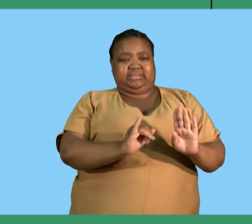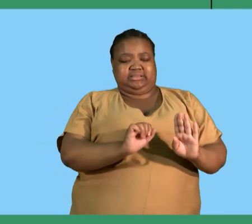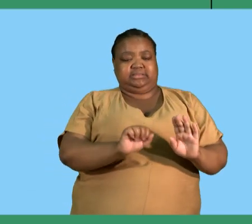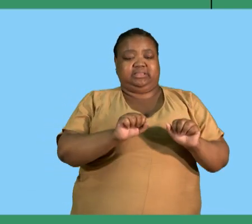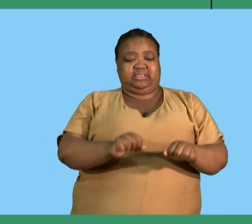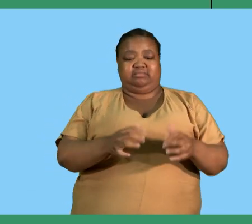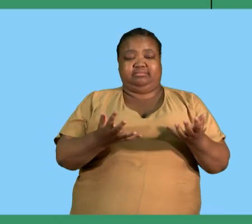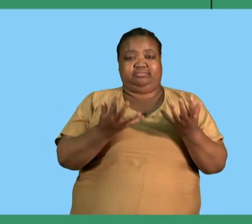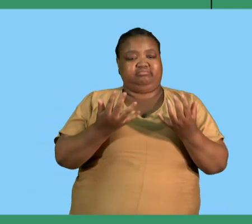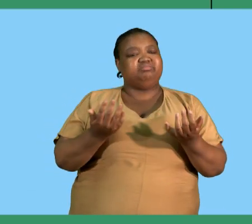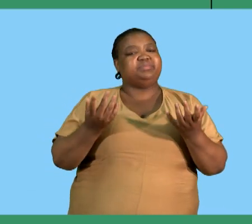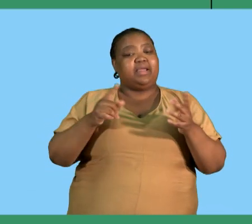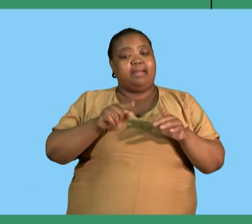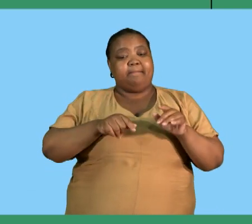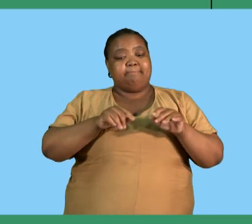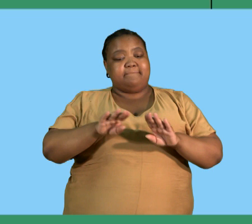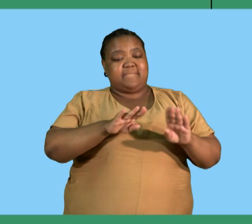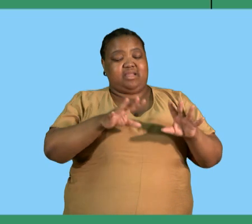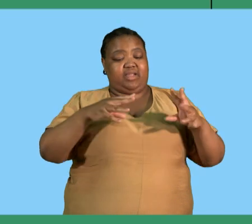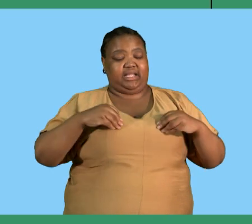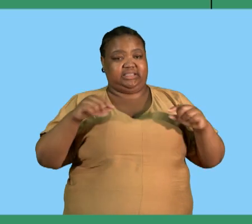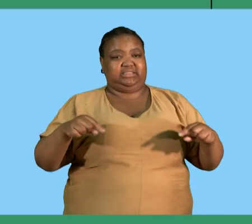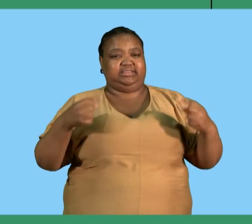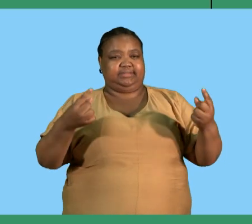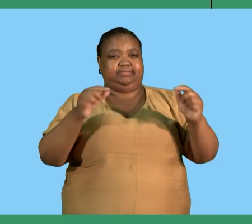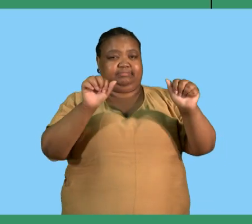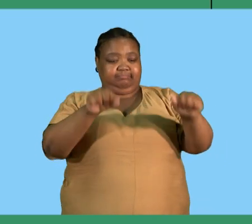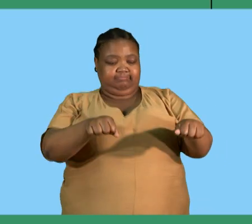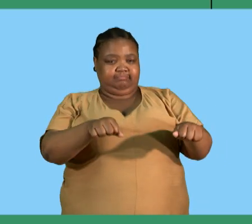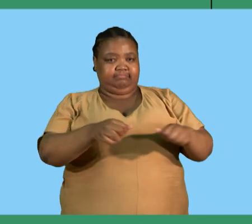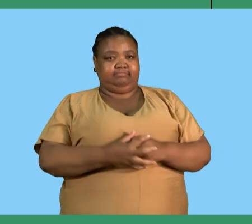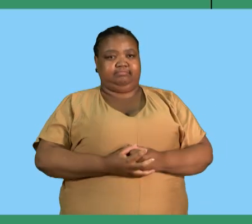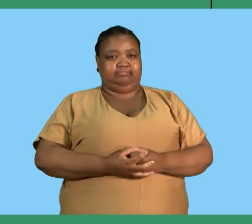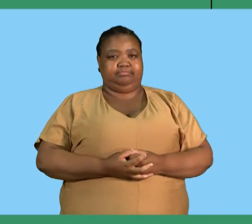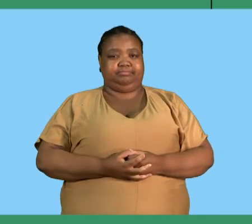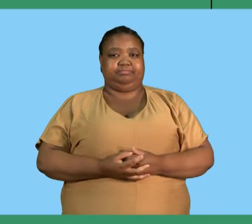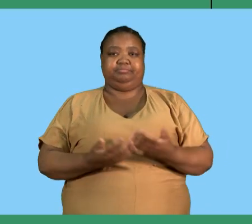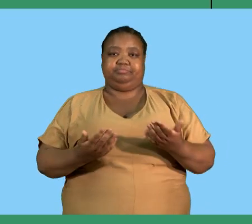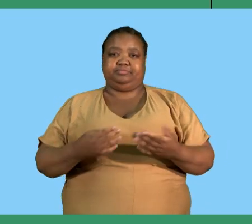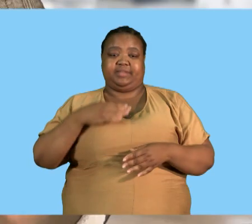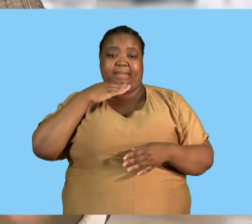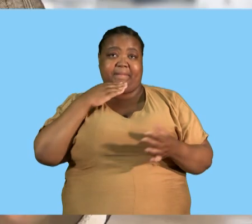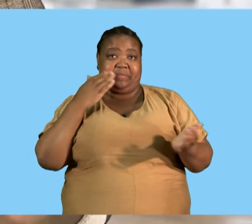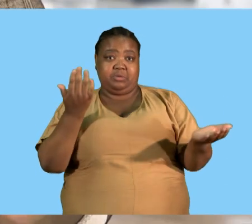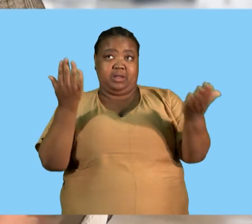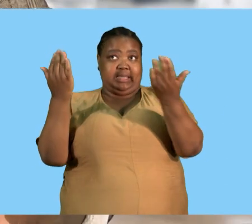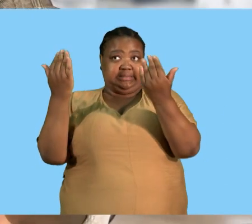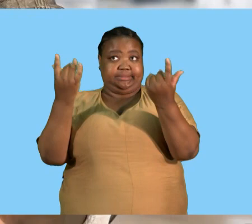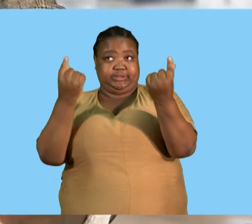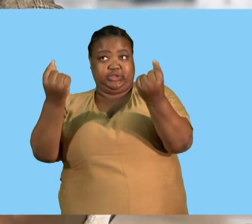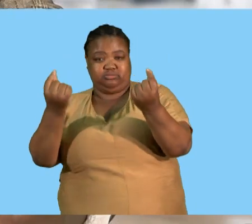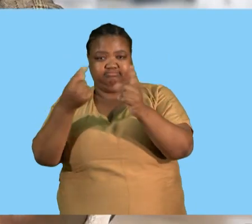We act with different set of what is morally acceptable. We're not doing what is